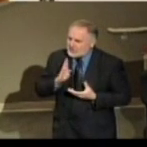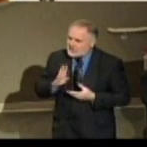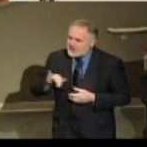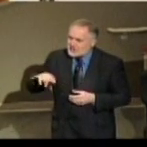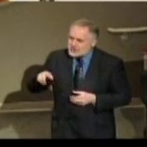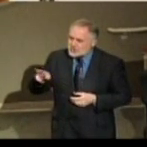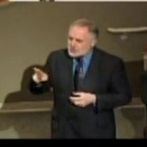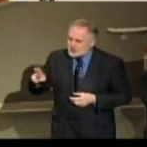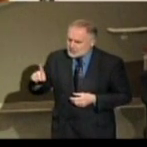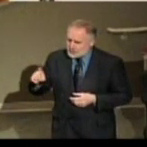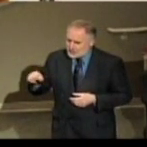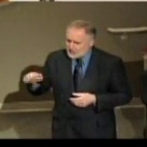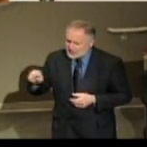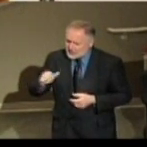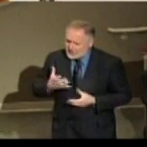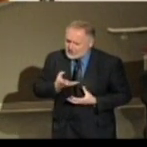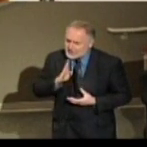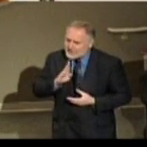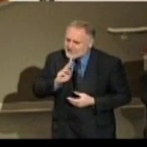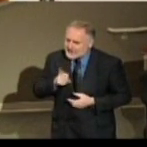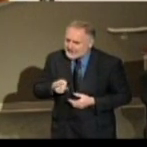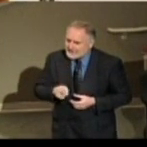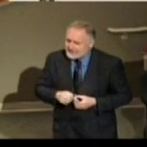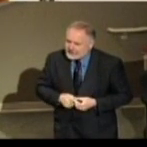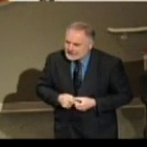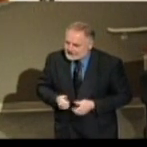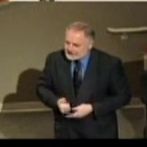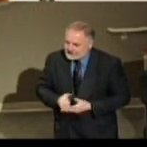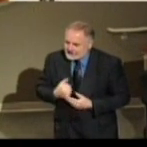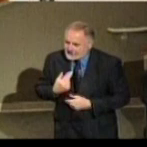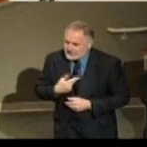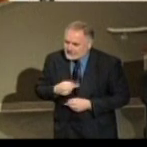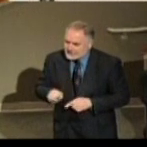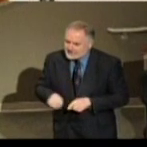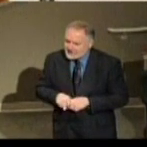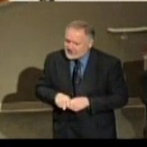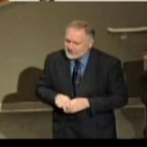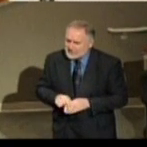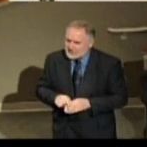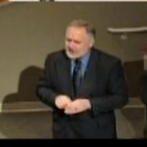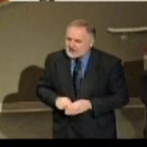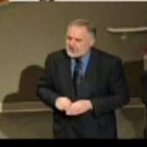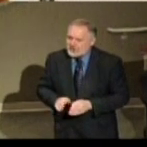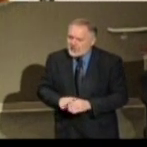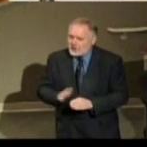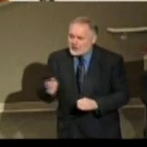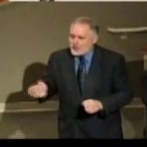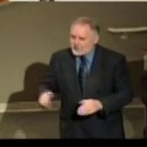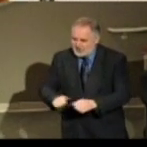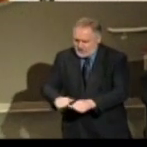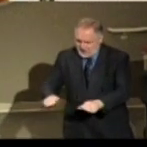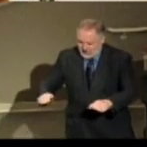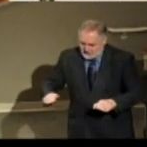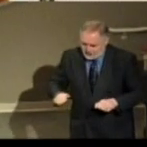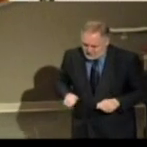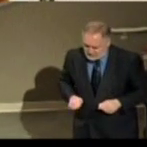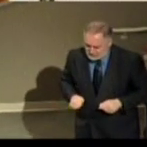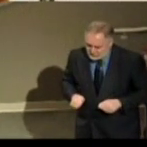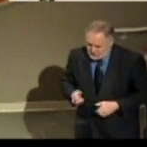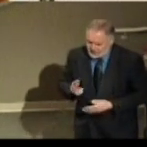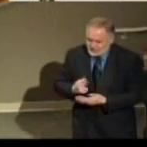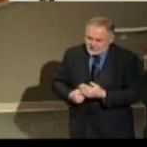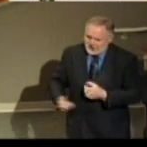Judas. We want to be real. Help us now as we open this altar to be bold to come and